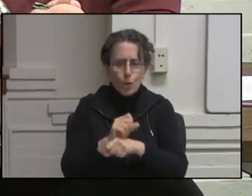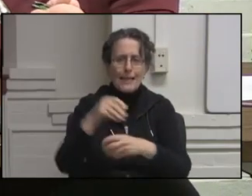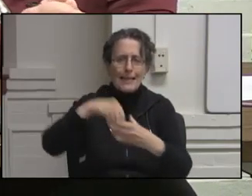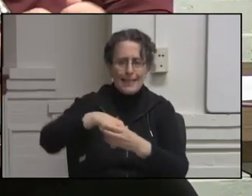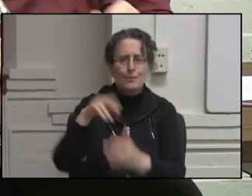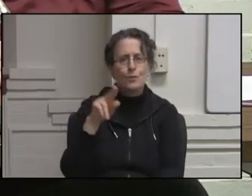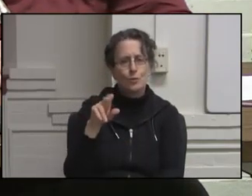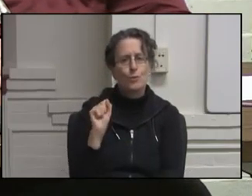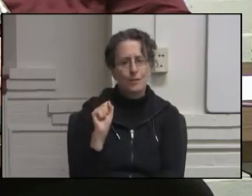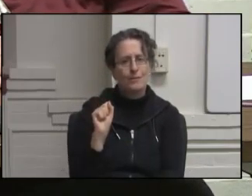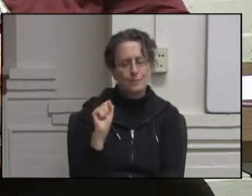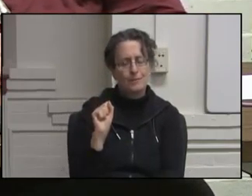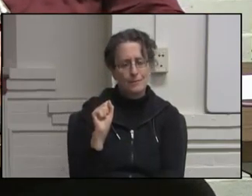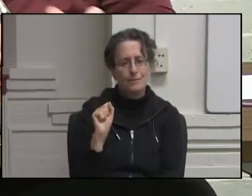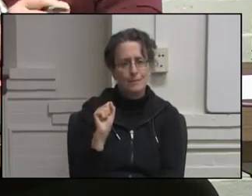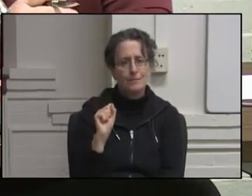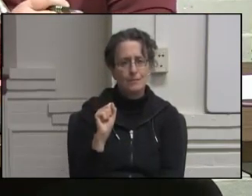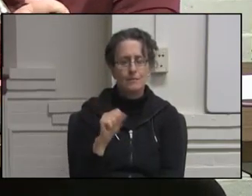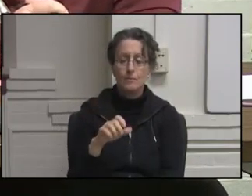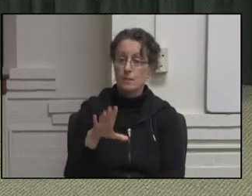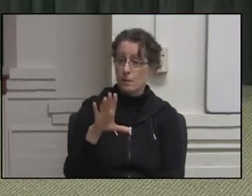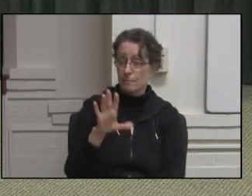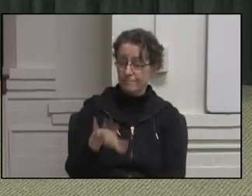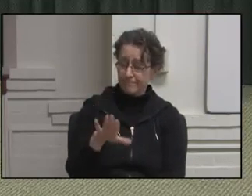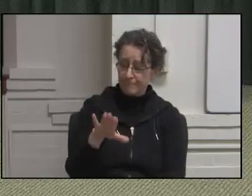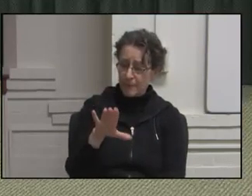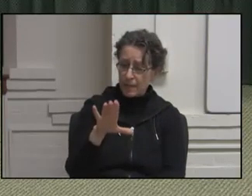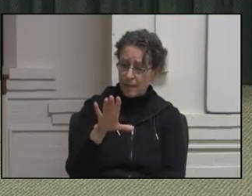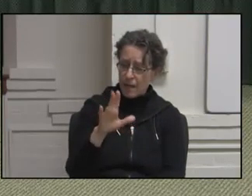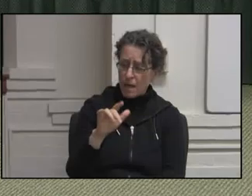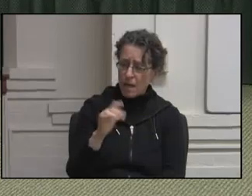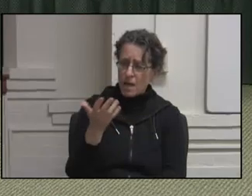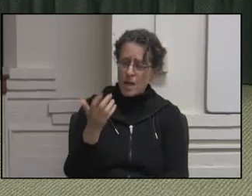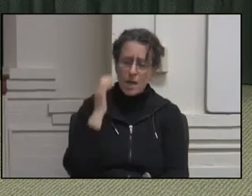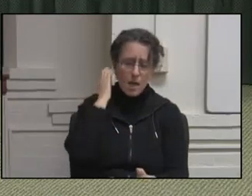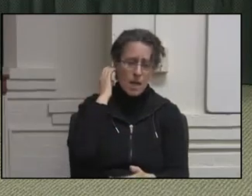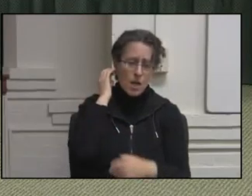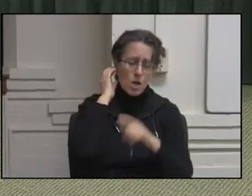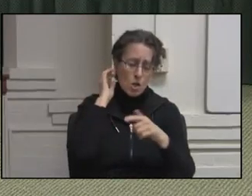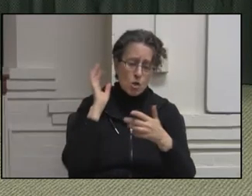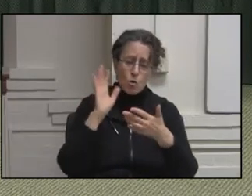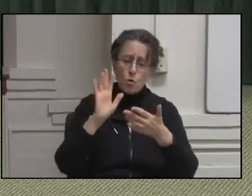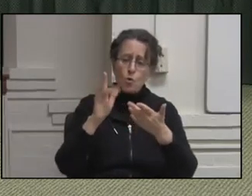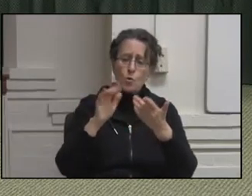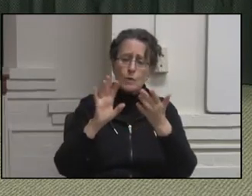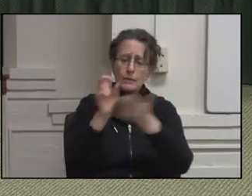That's fantastic. Oh, okay. David. Carol, how long do you think the scoping and rebidding will take?